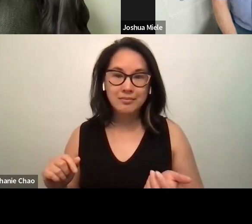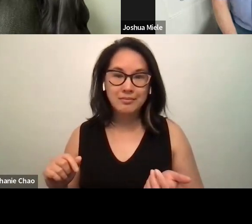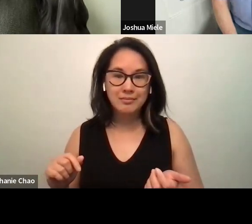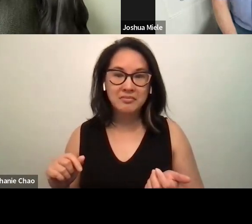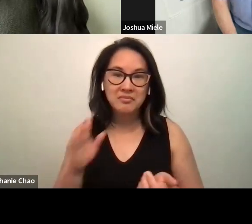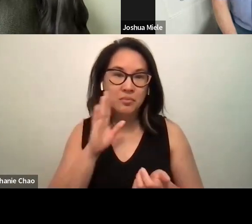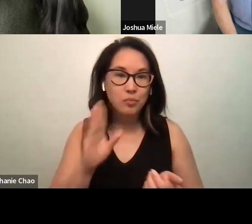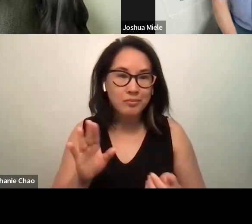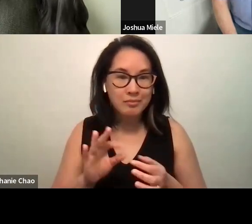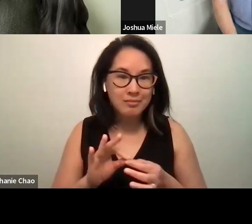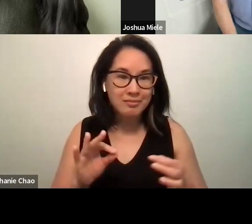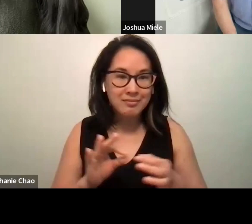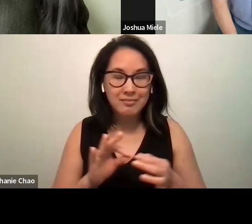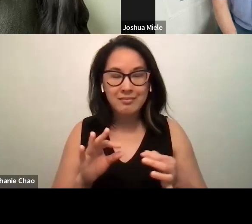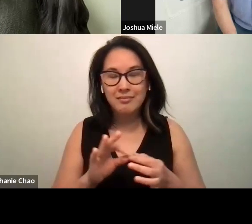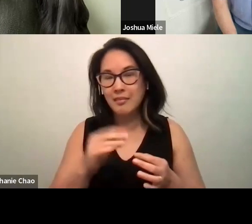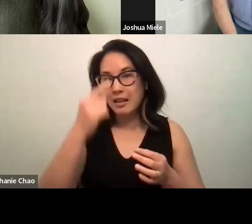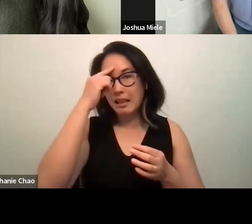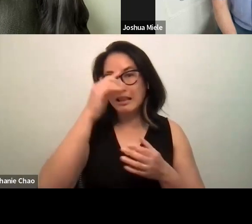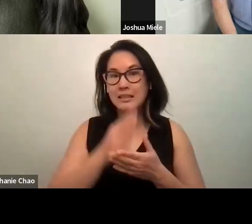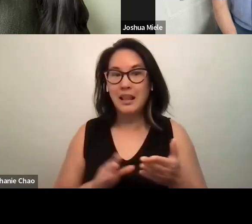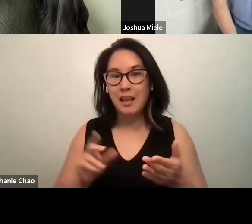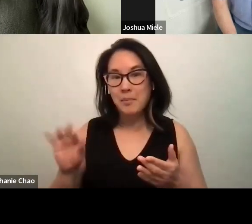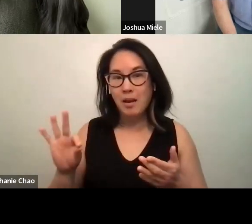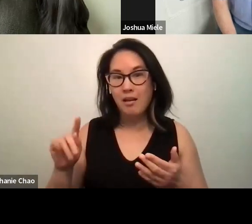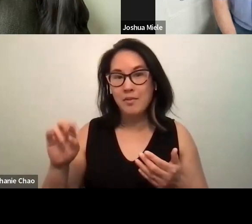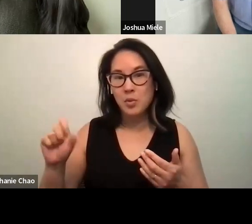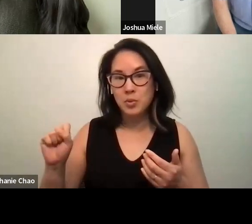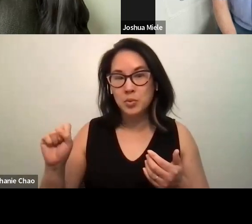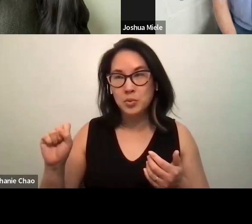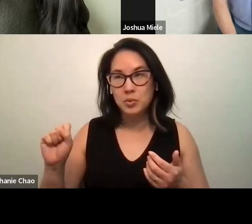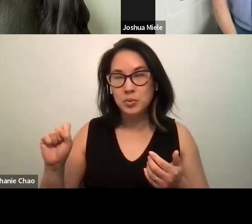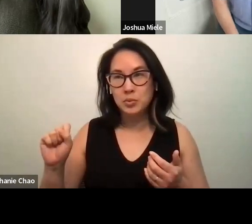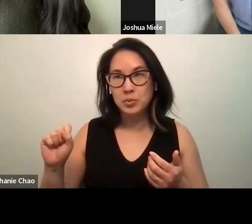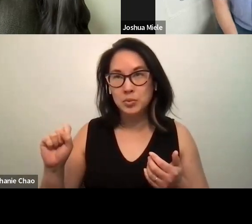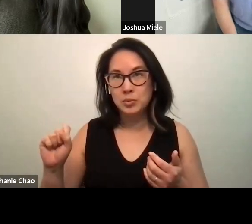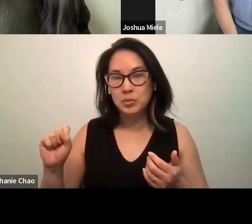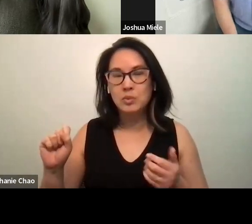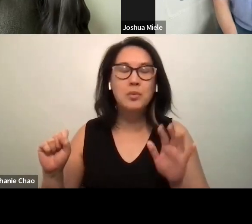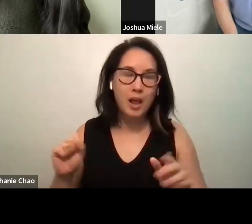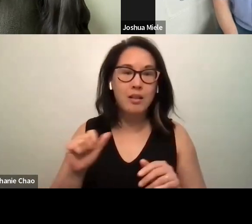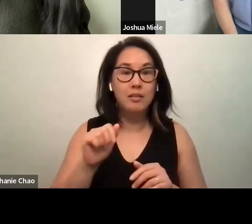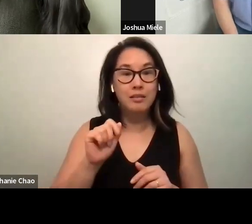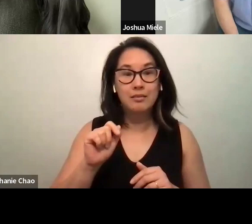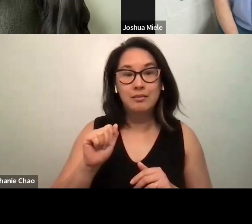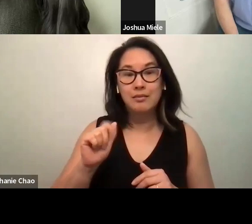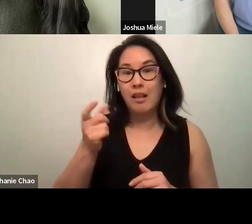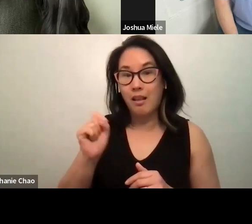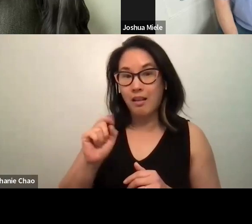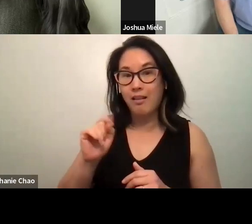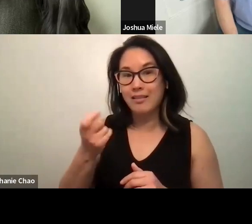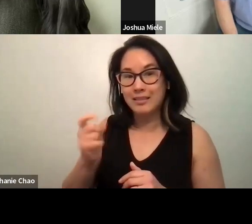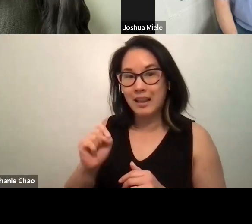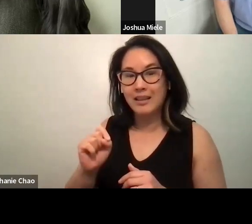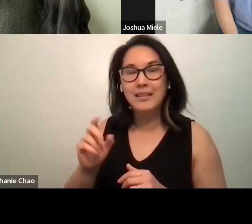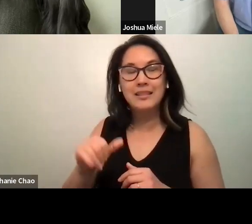I think that some of the tools, alt text is a way of associating a fixed description